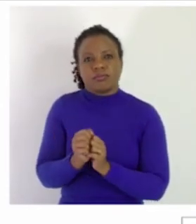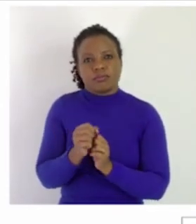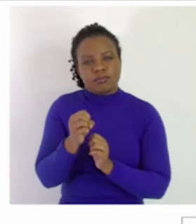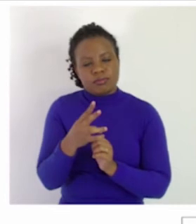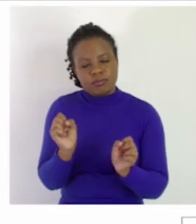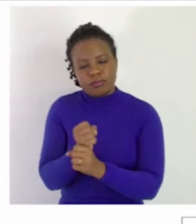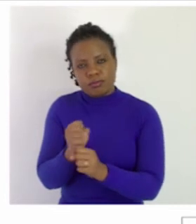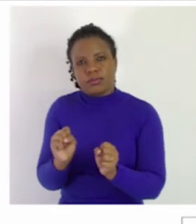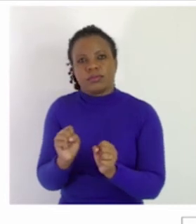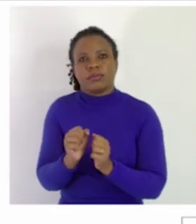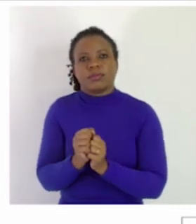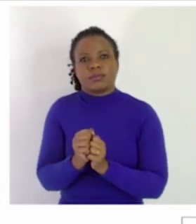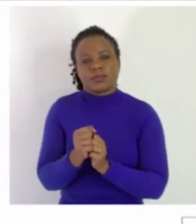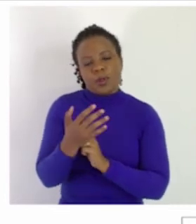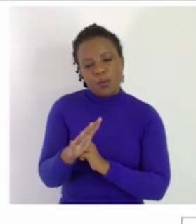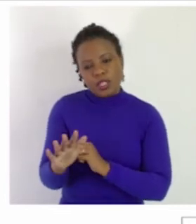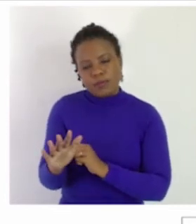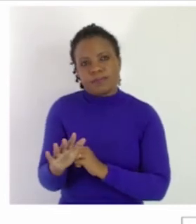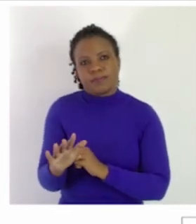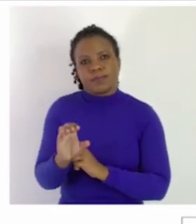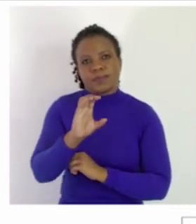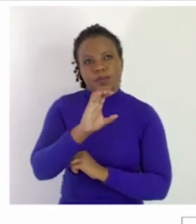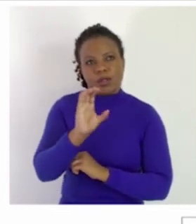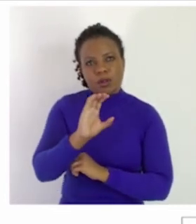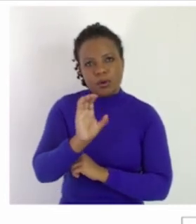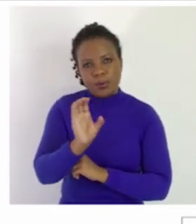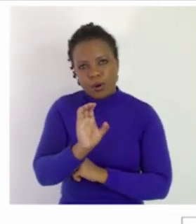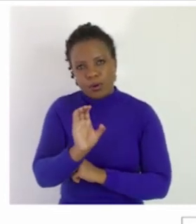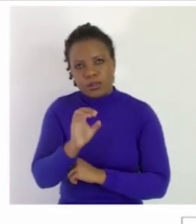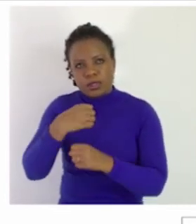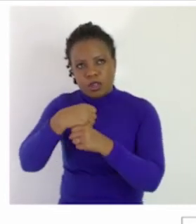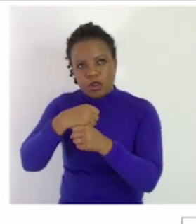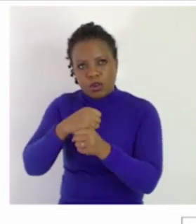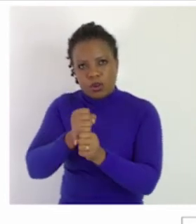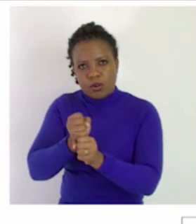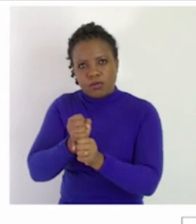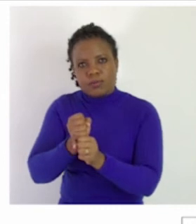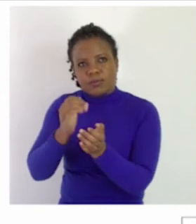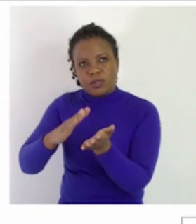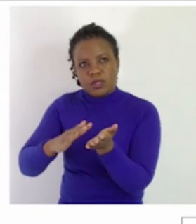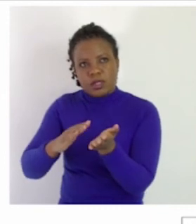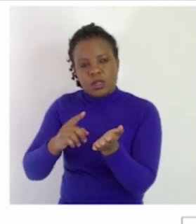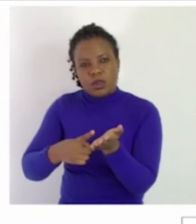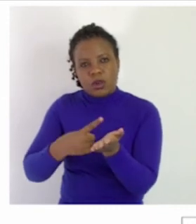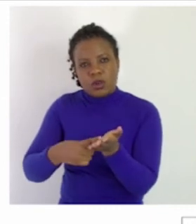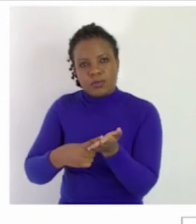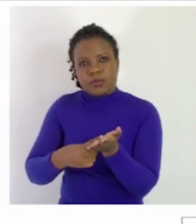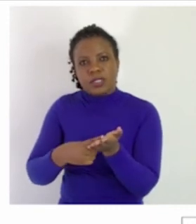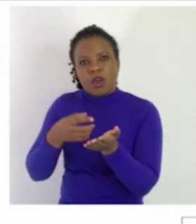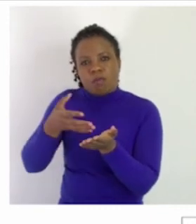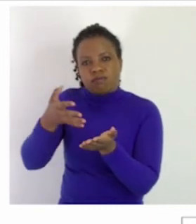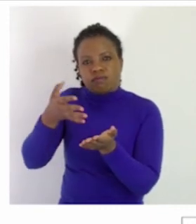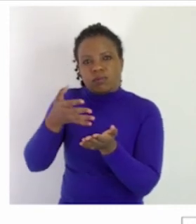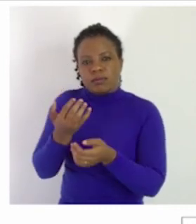uncountable nouns, we have water, coke, coffee, oil,